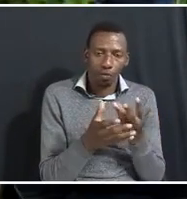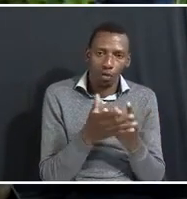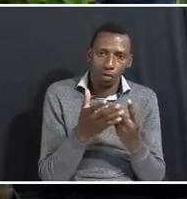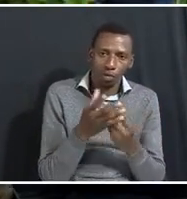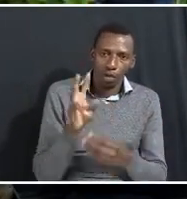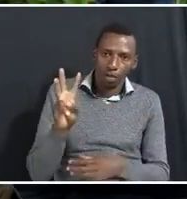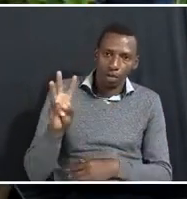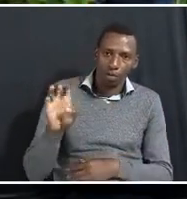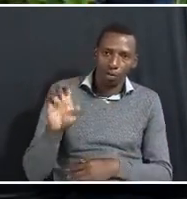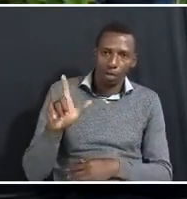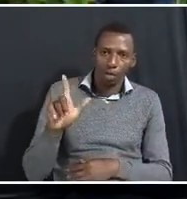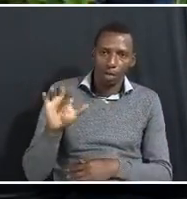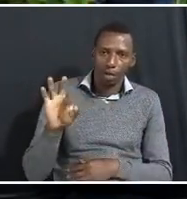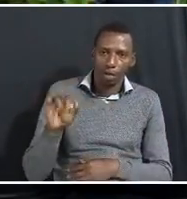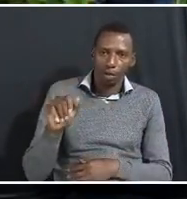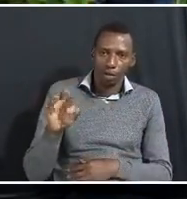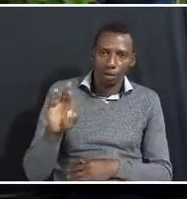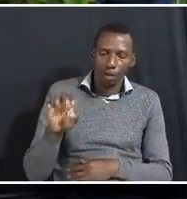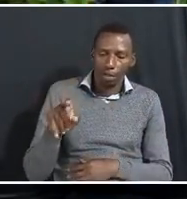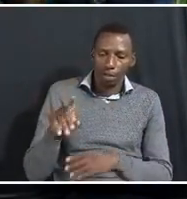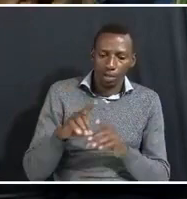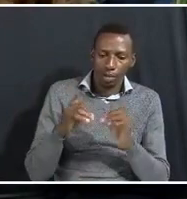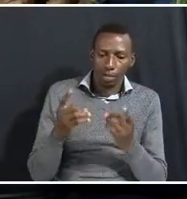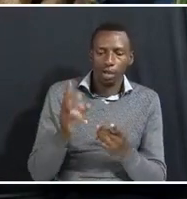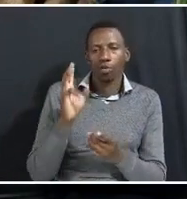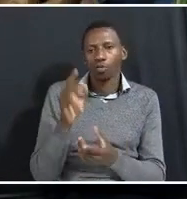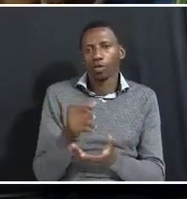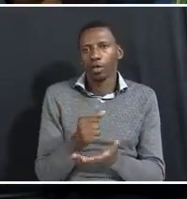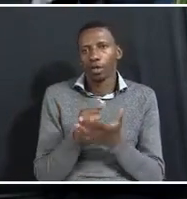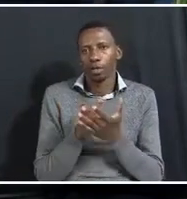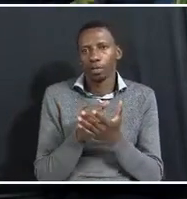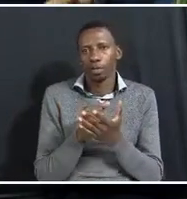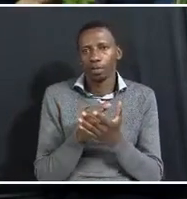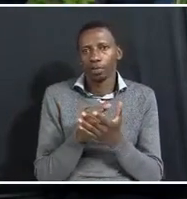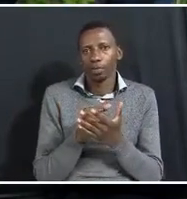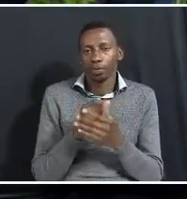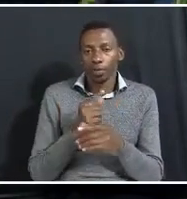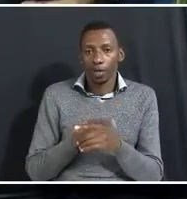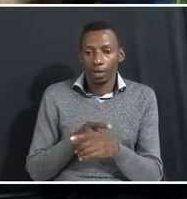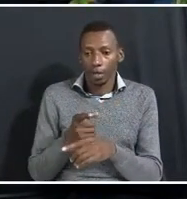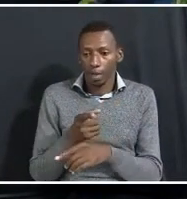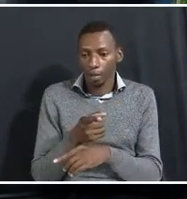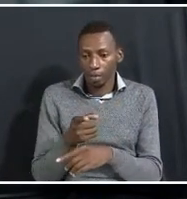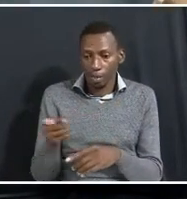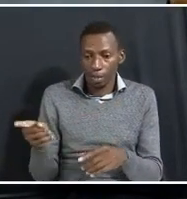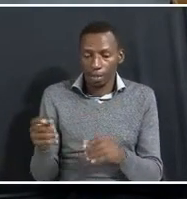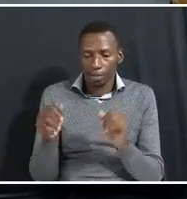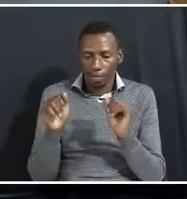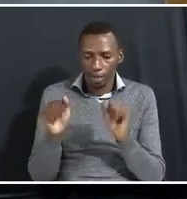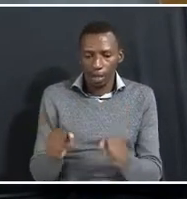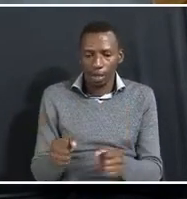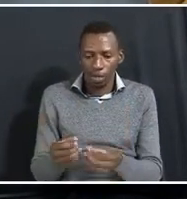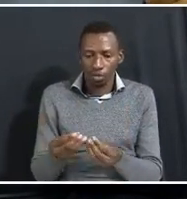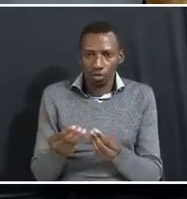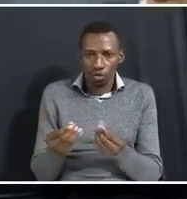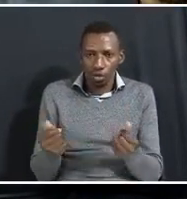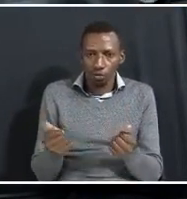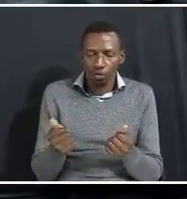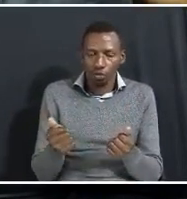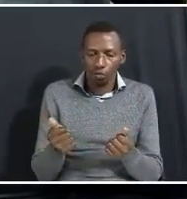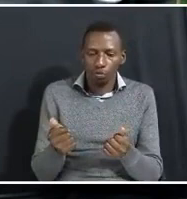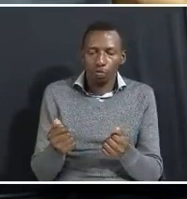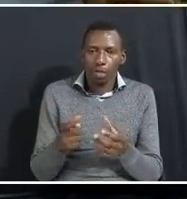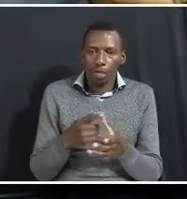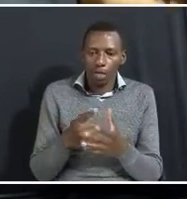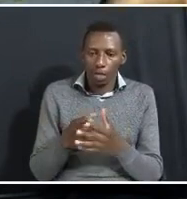to the welfare department. That welfare department, once they are able to address the need of this person, they'll